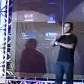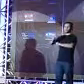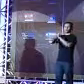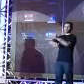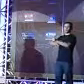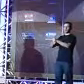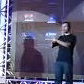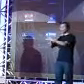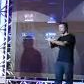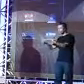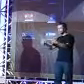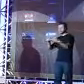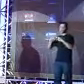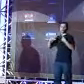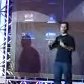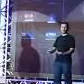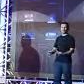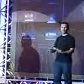utilize natural resources.